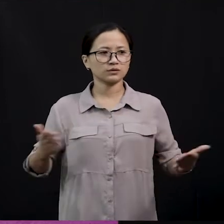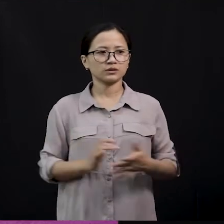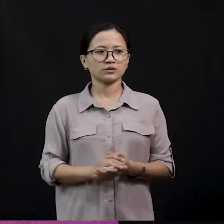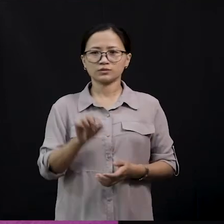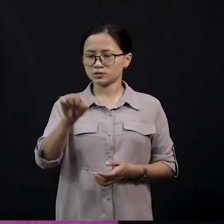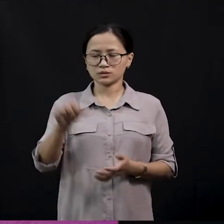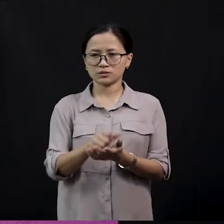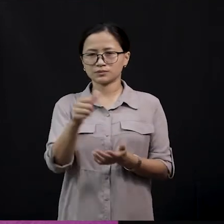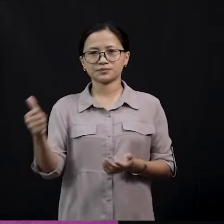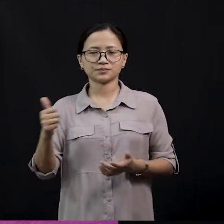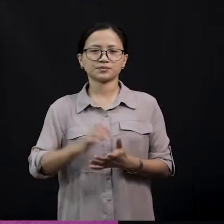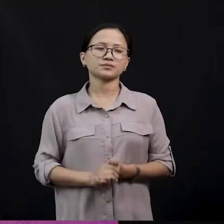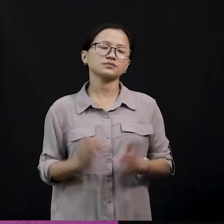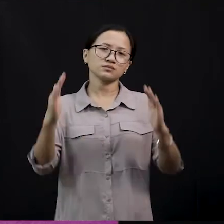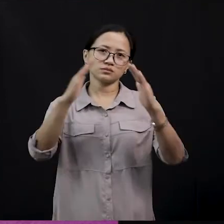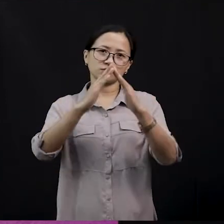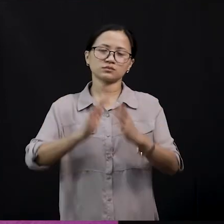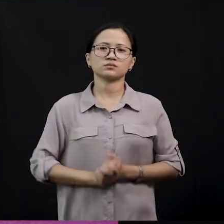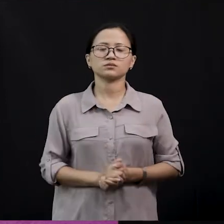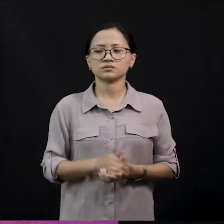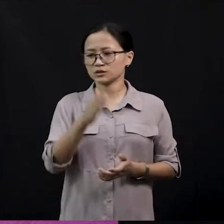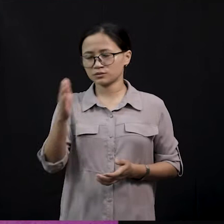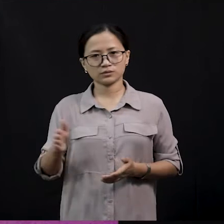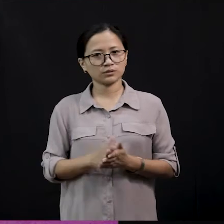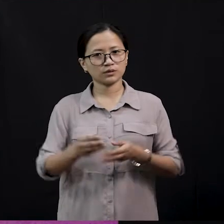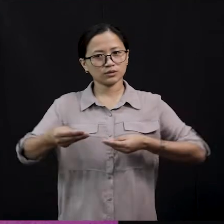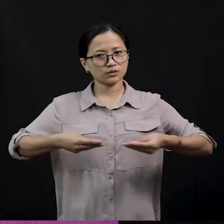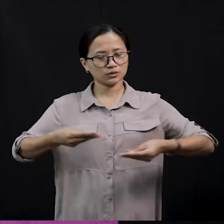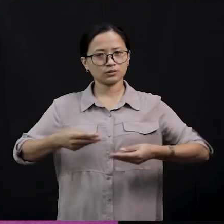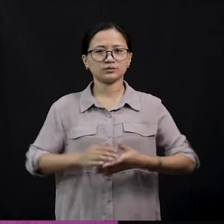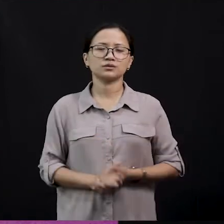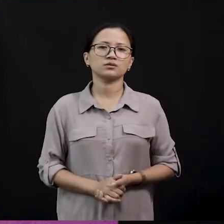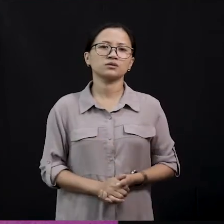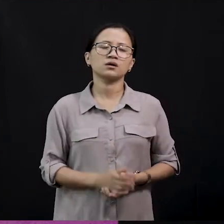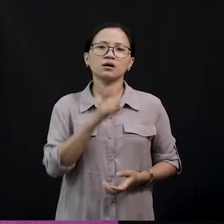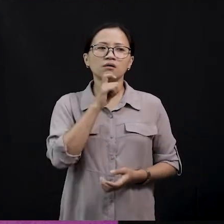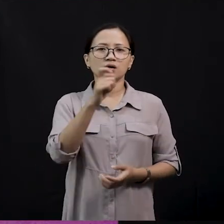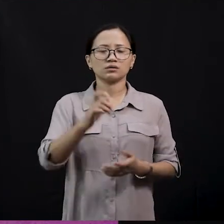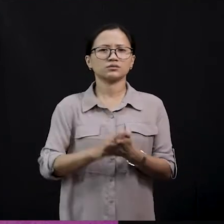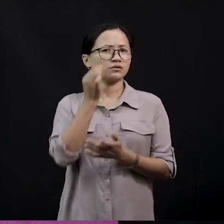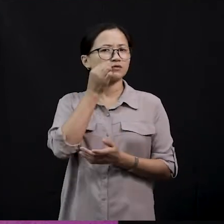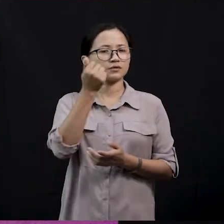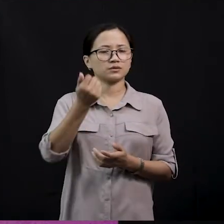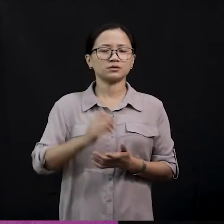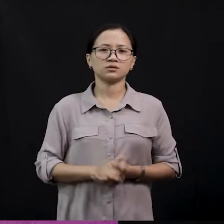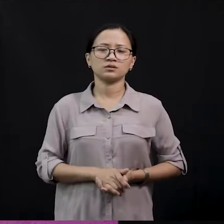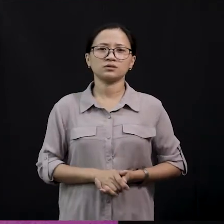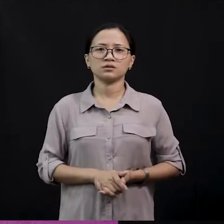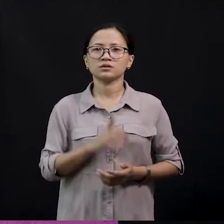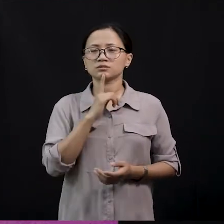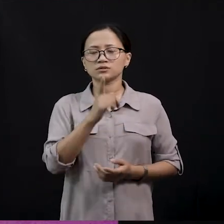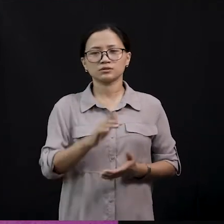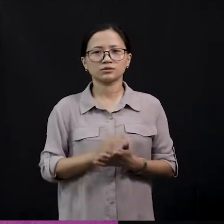done bargaining even at home, besides shopping. For instance, maybe you ask your father or said